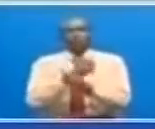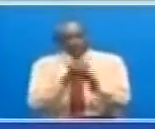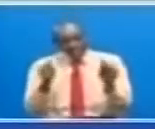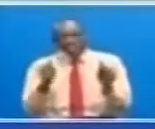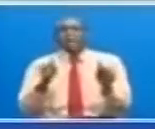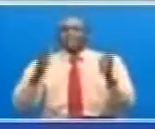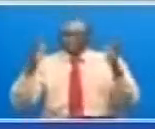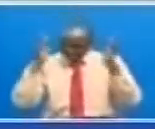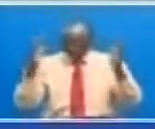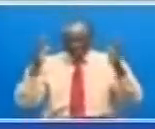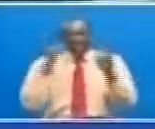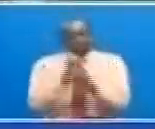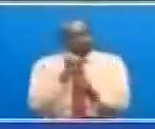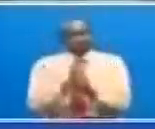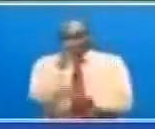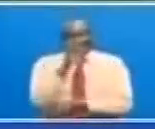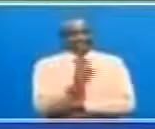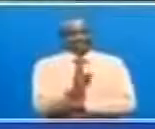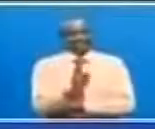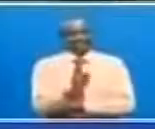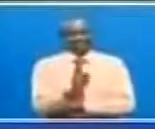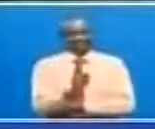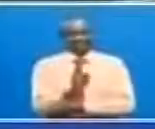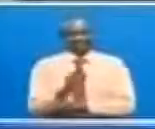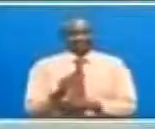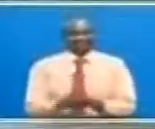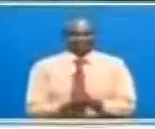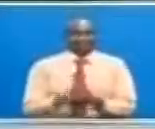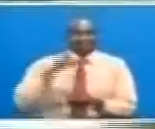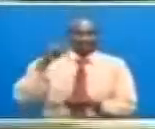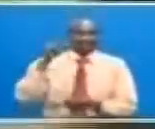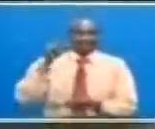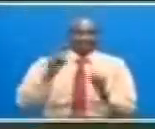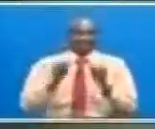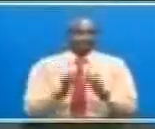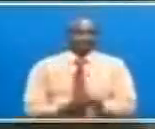one of its biggest assignments. Rita Tinina, KTN News.